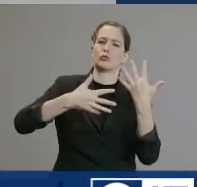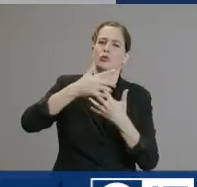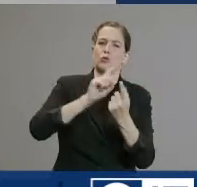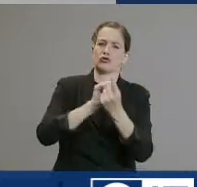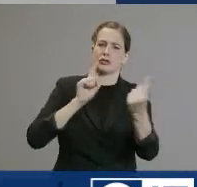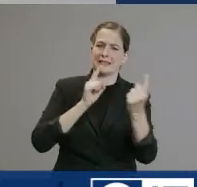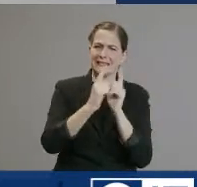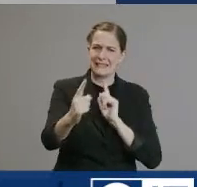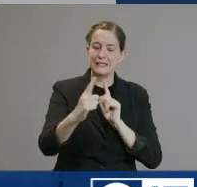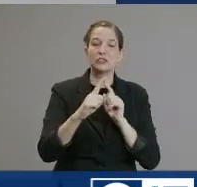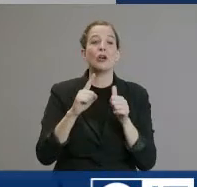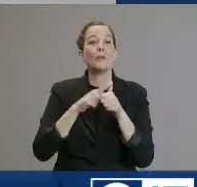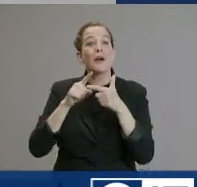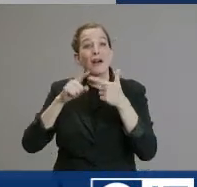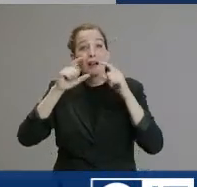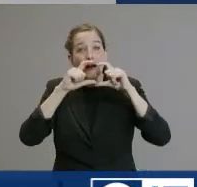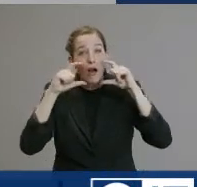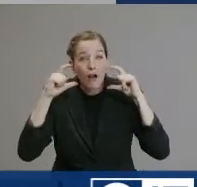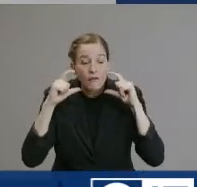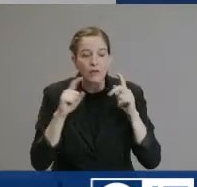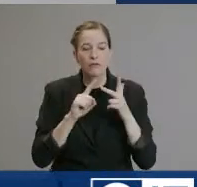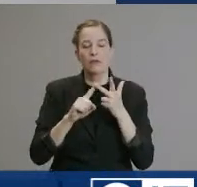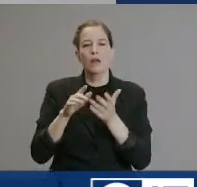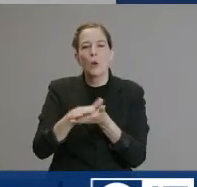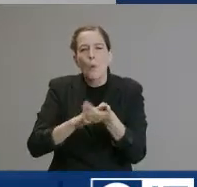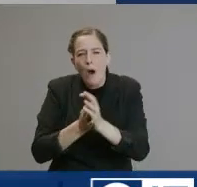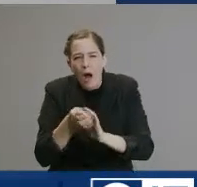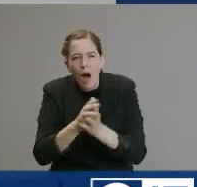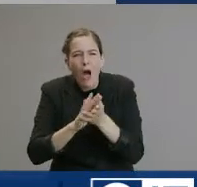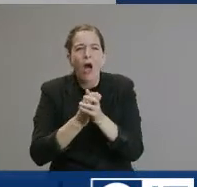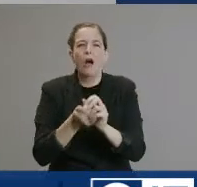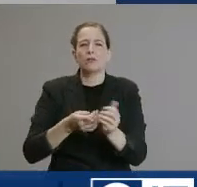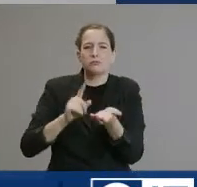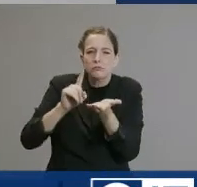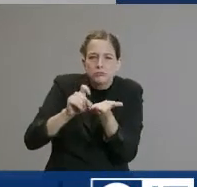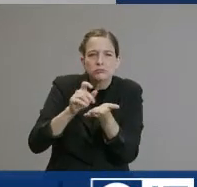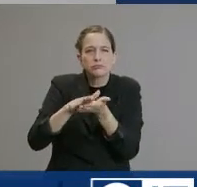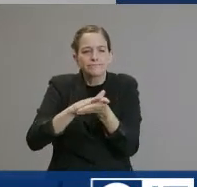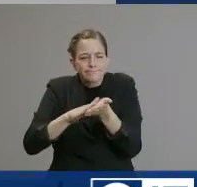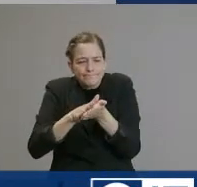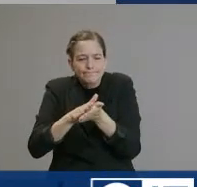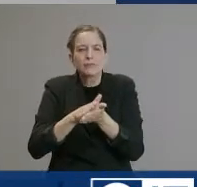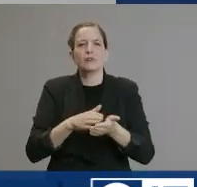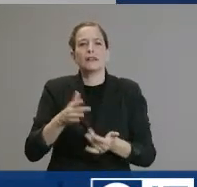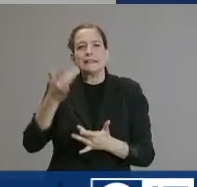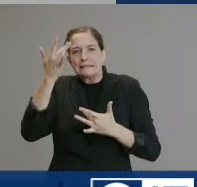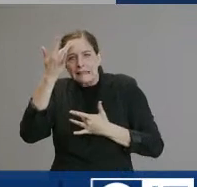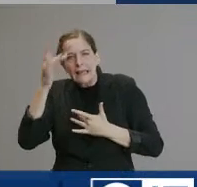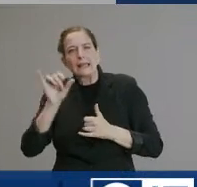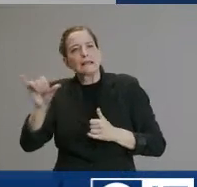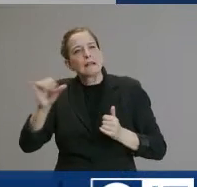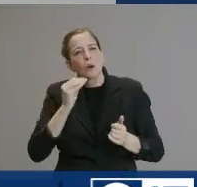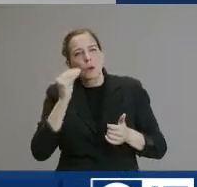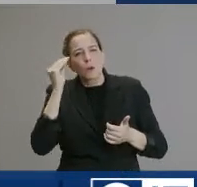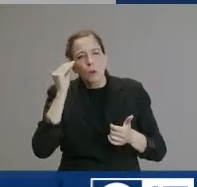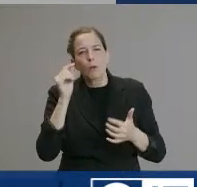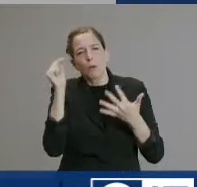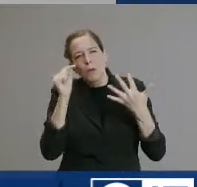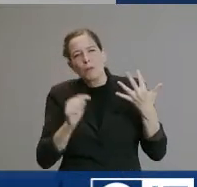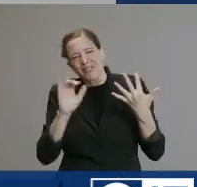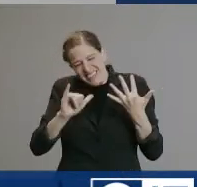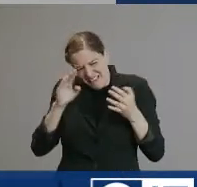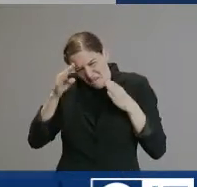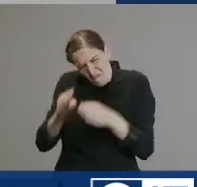staying home when sick. Let's redouble our efforts on that. I think part of it is, one, Arizonans have been terrific, as good